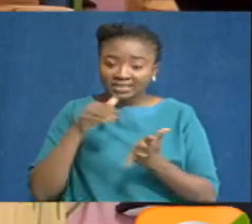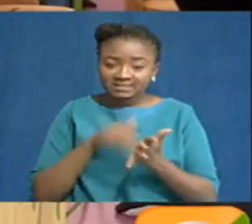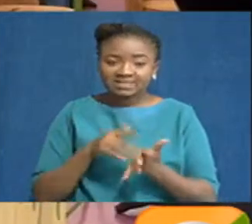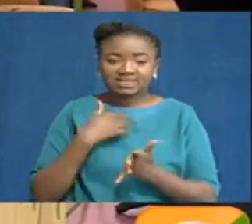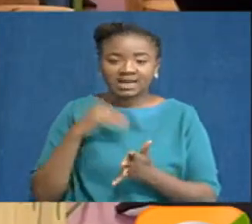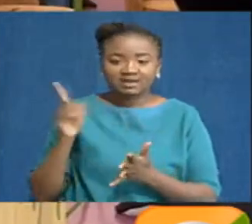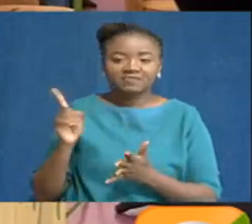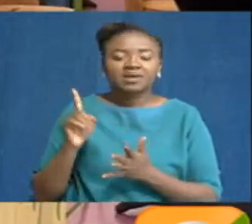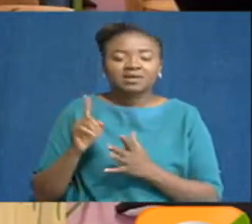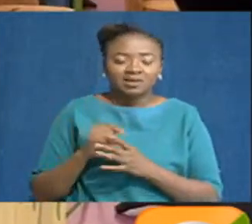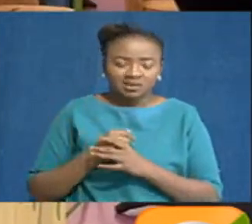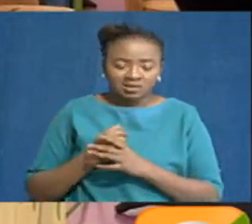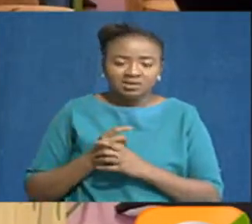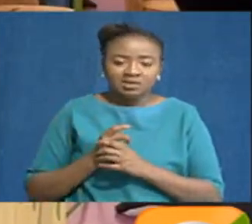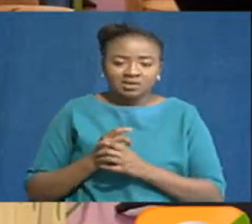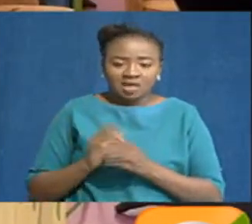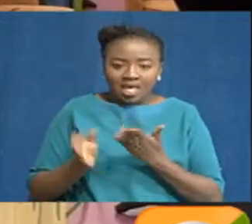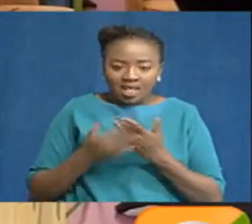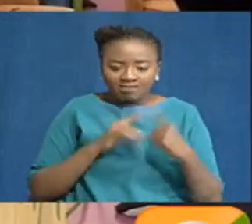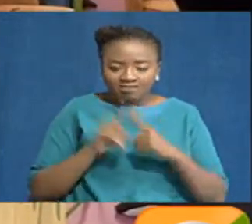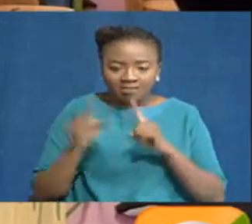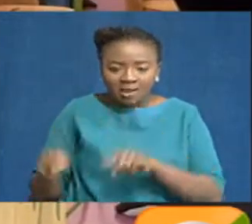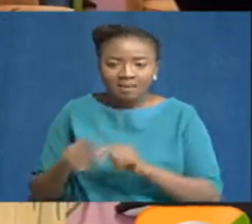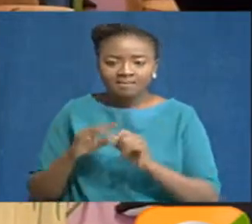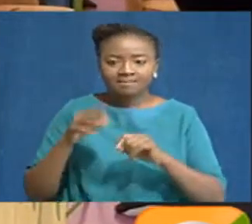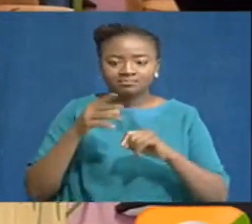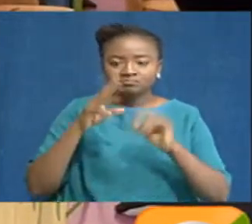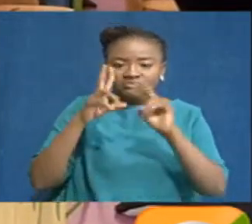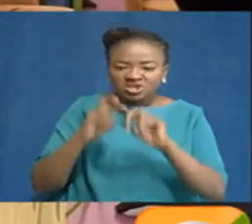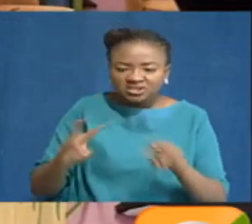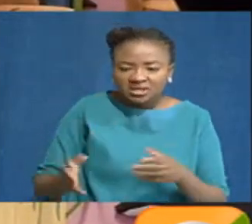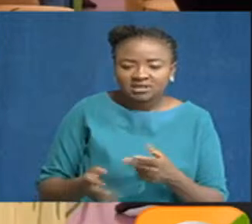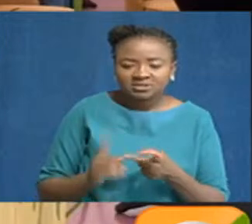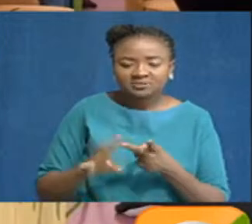between education, the industry, doing research,